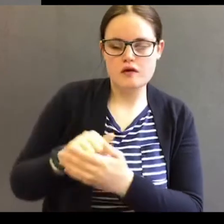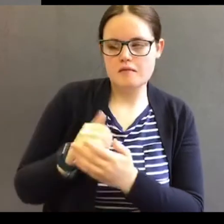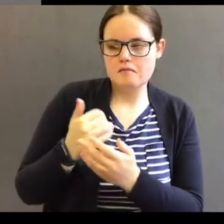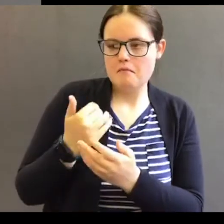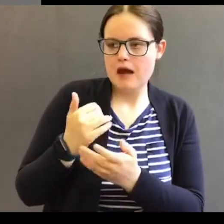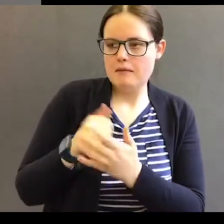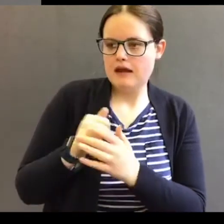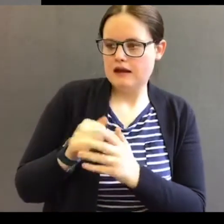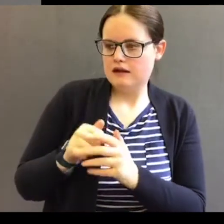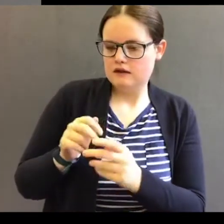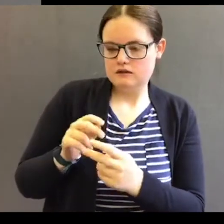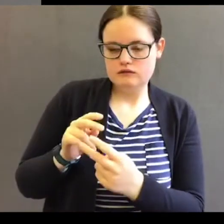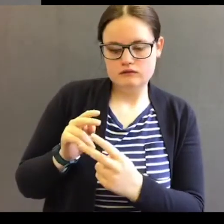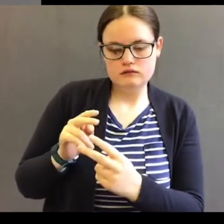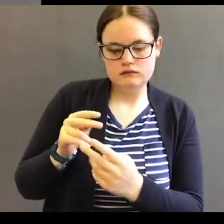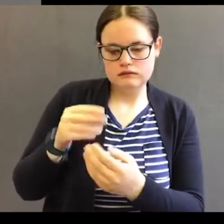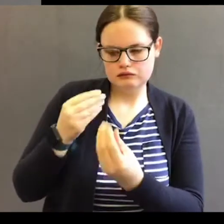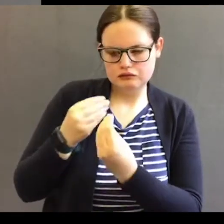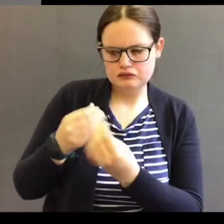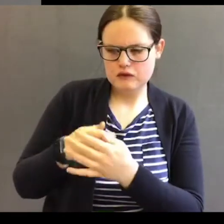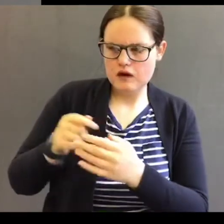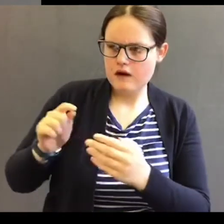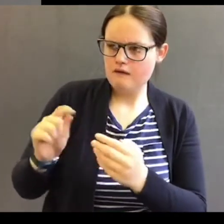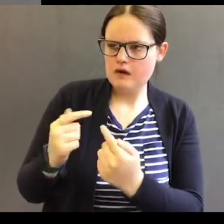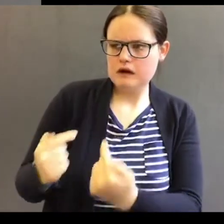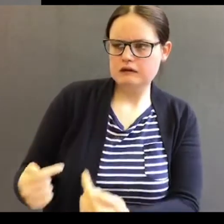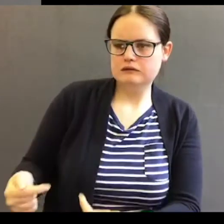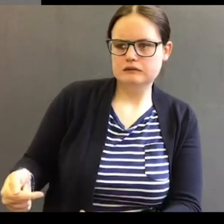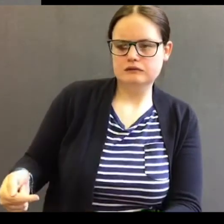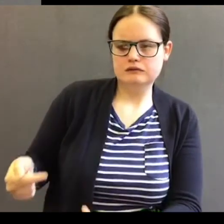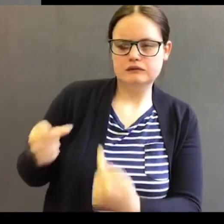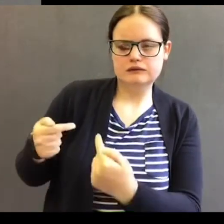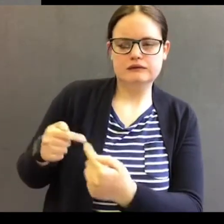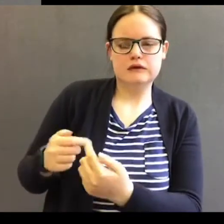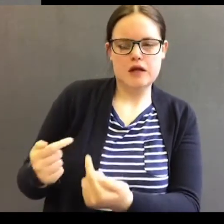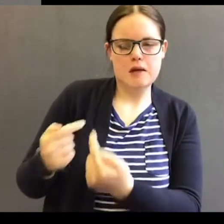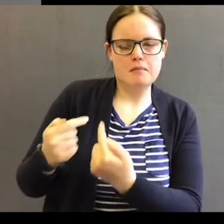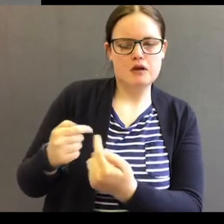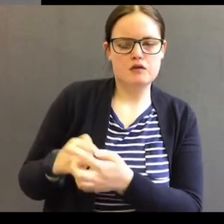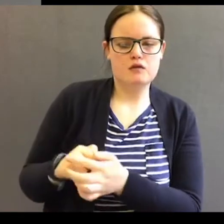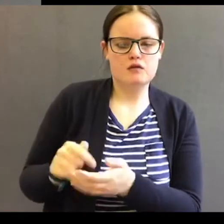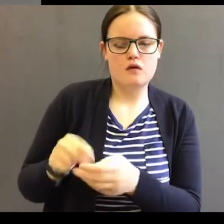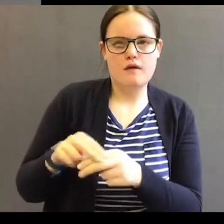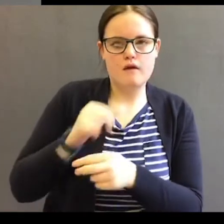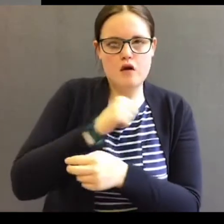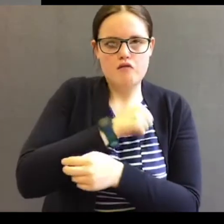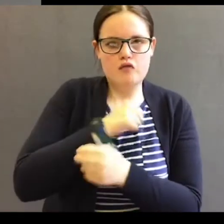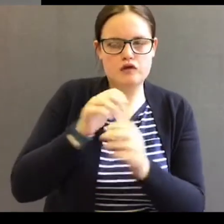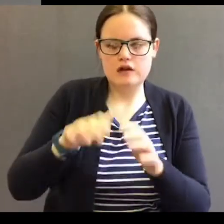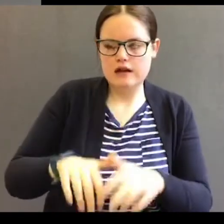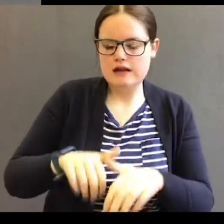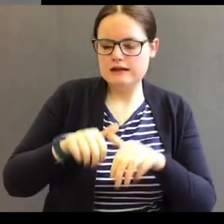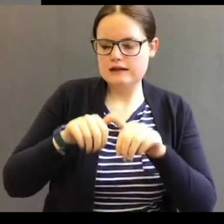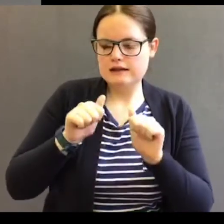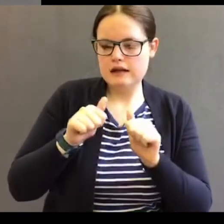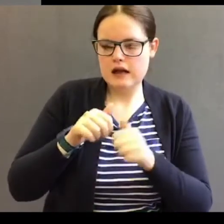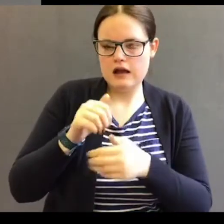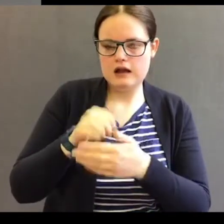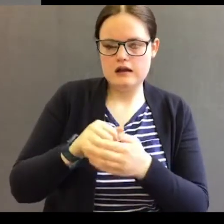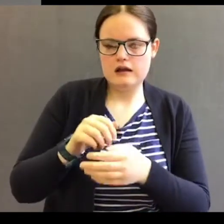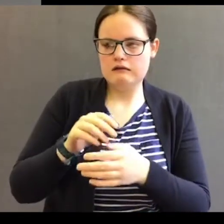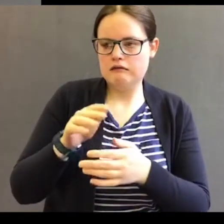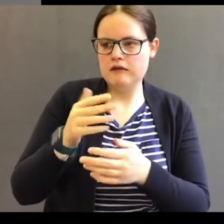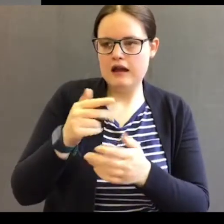you may well be taught that the first opposition and persecution of Christians started